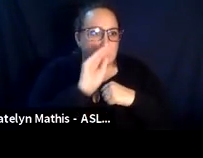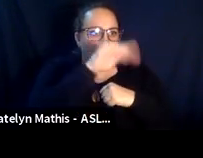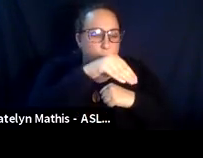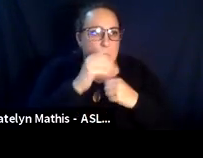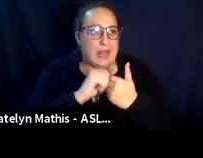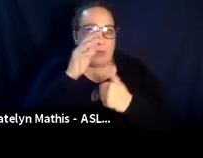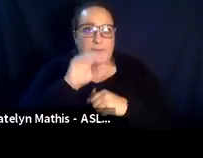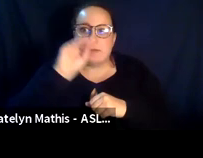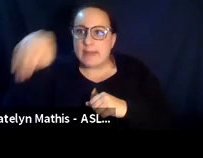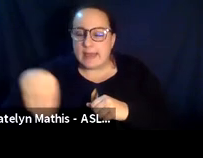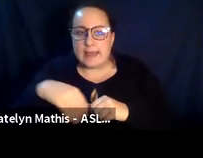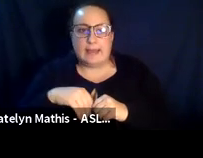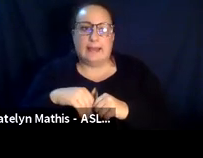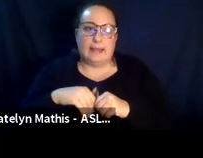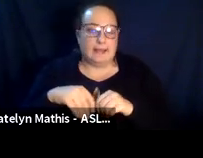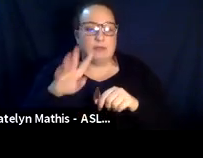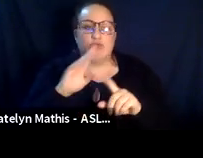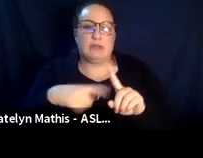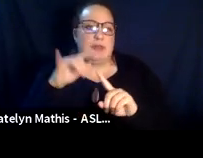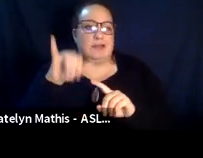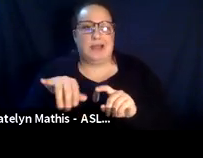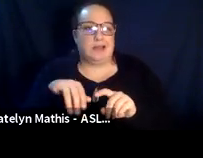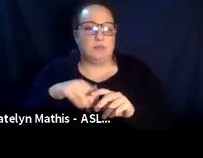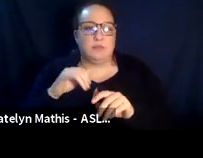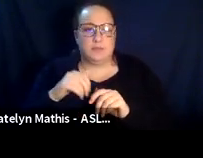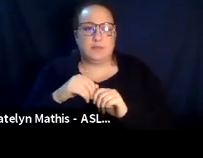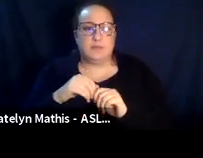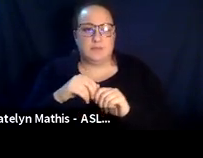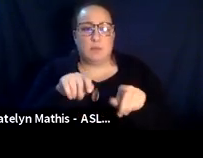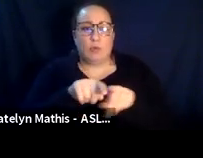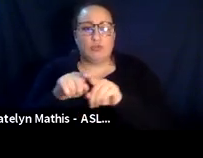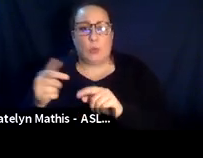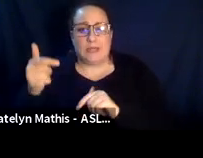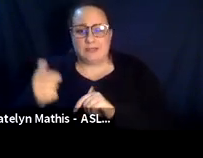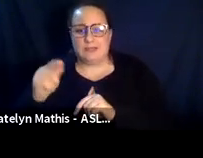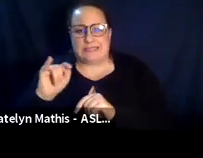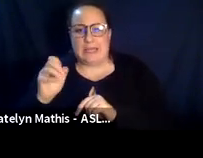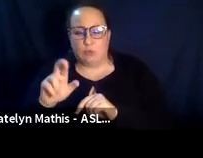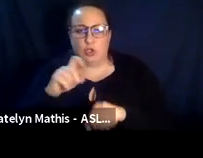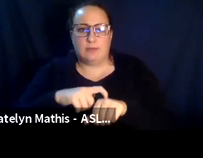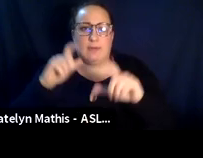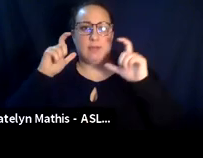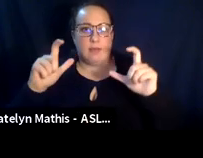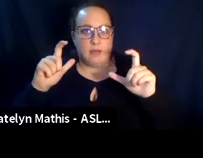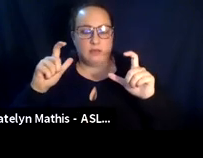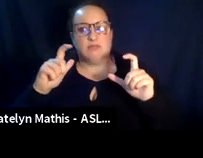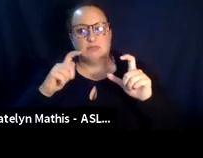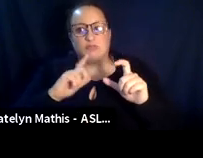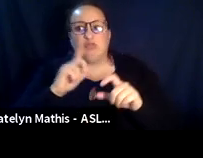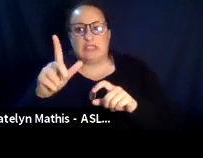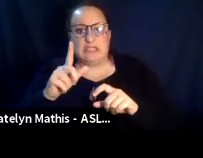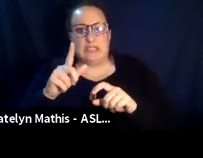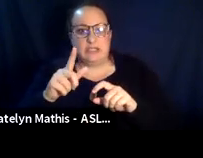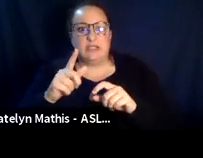back? Going over all those steps with them. Also having a timer and a clock. I'm a huge advocate of that to help with